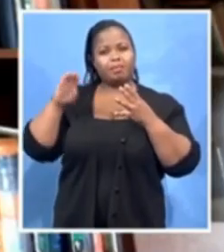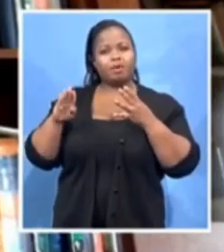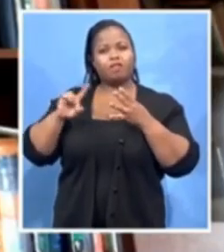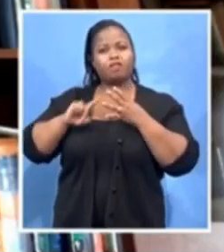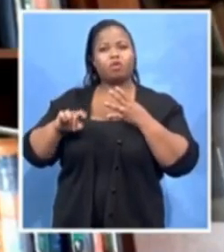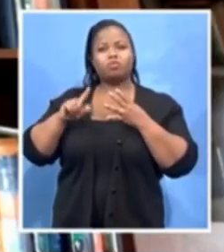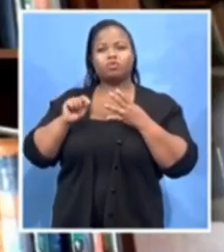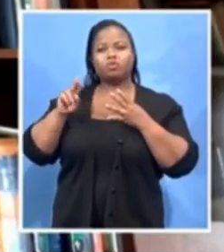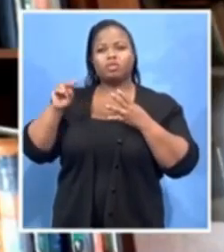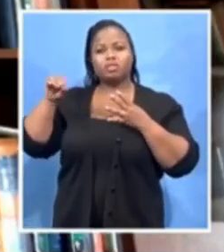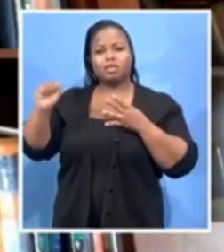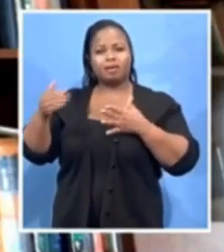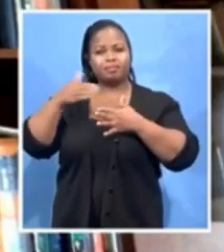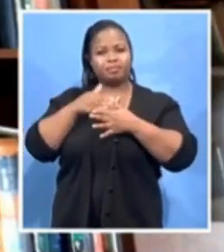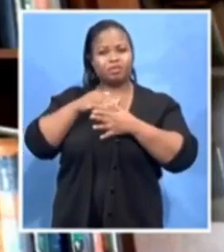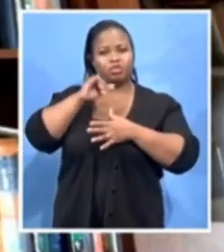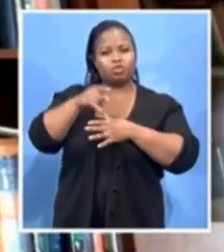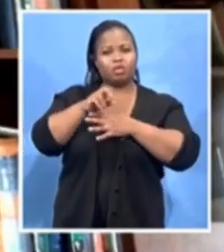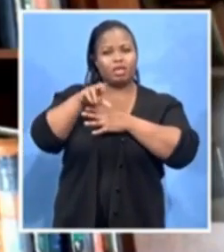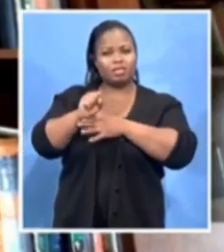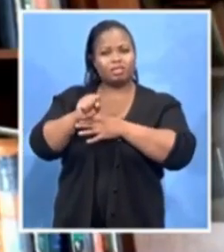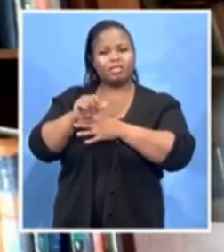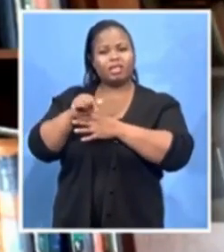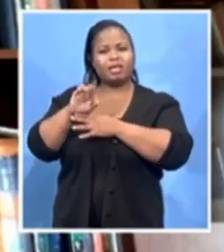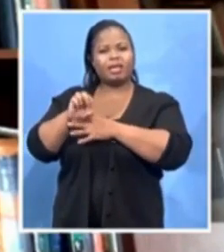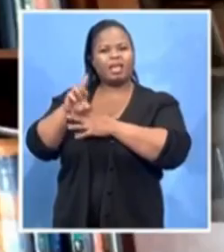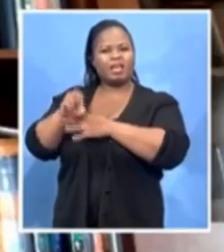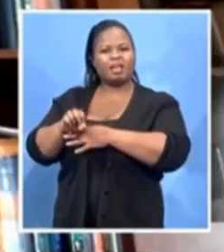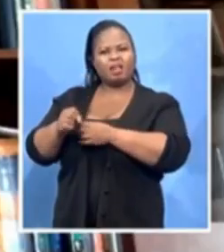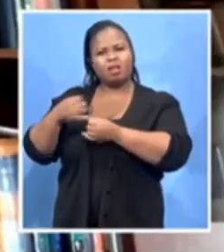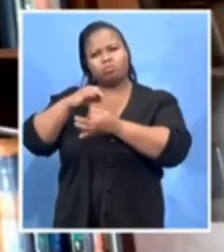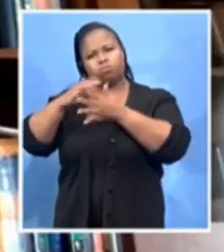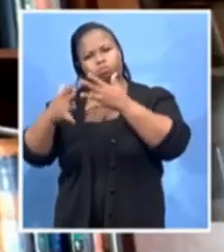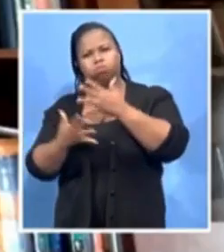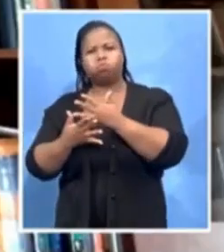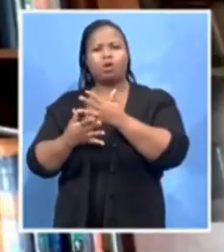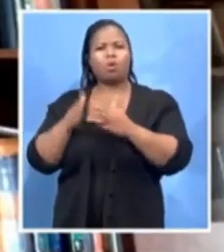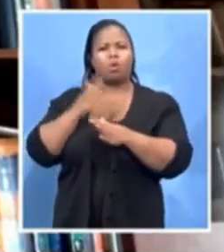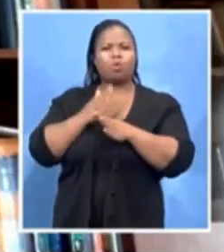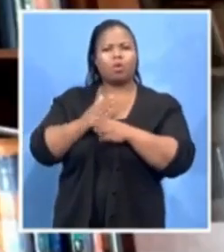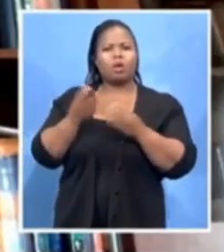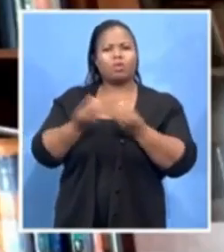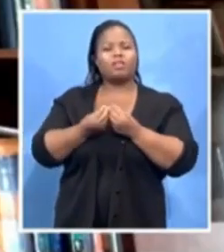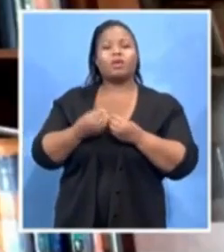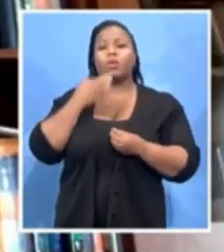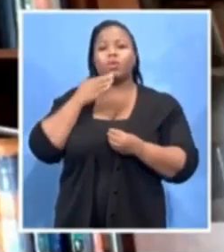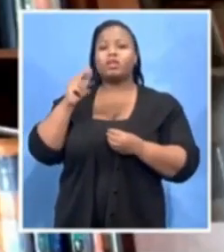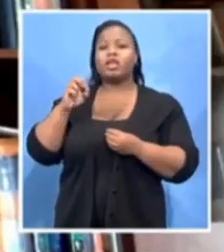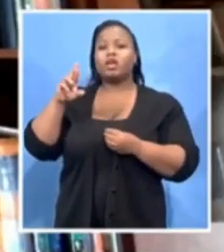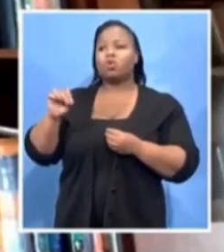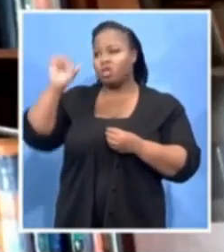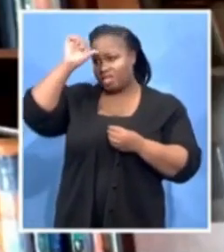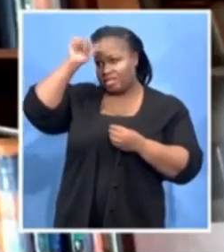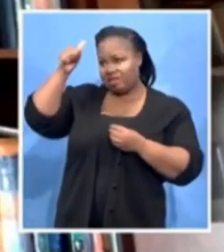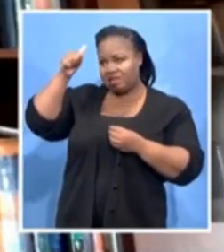Kambarage Nyerere, and they are working jointly with Jawaharlal Nehru in India, and they come up with the idea of